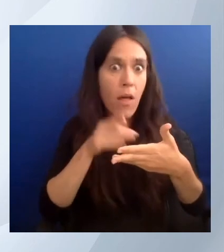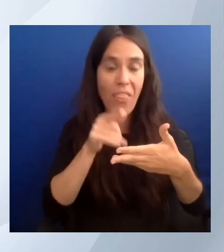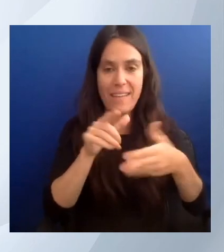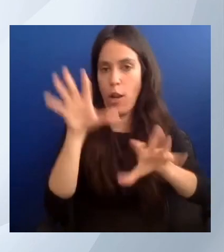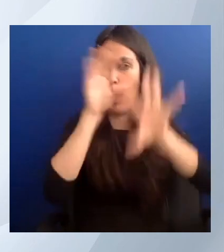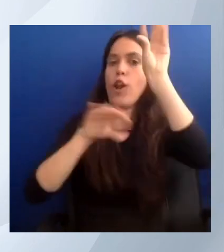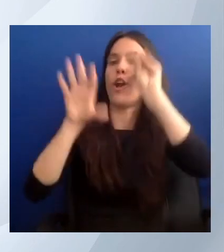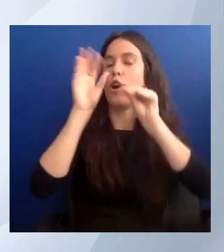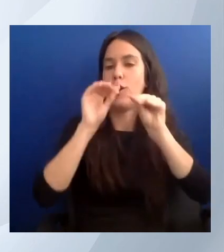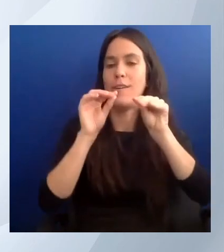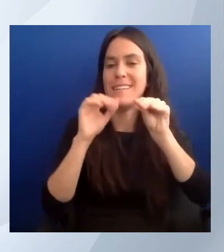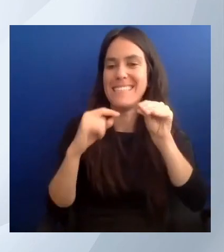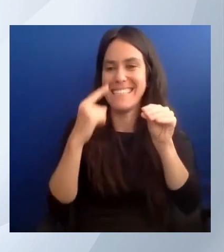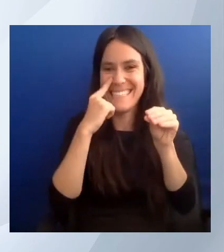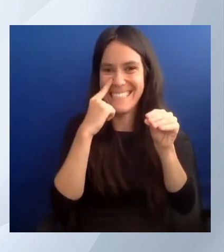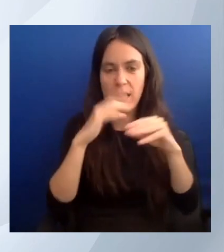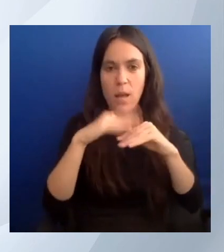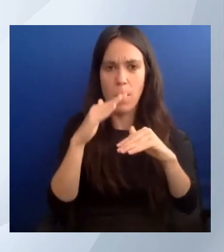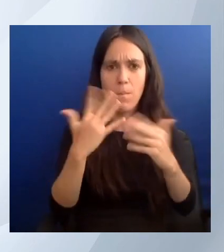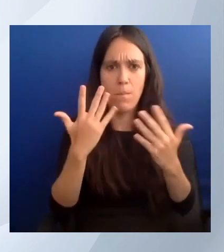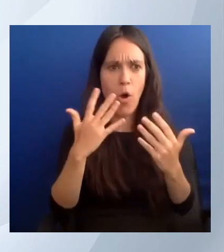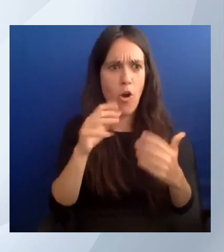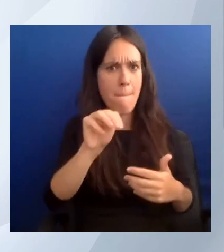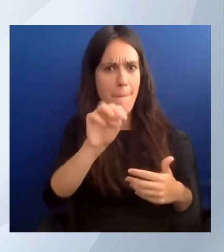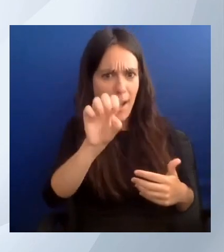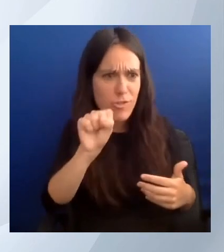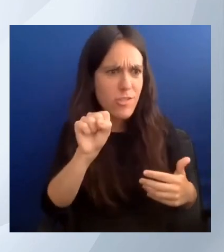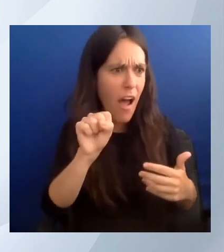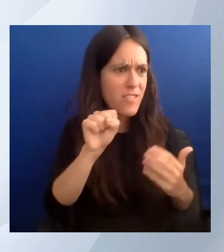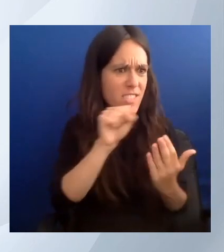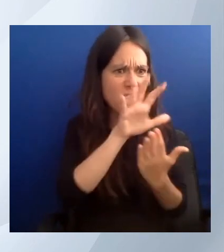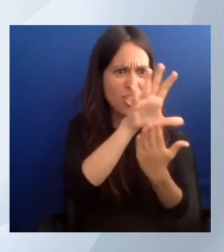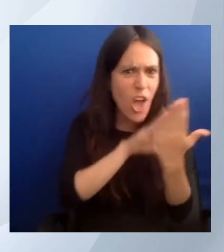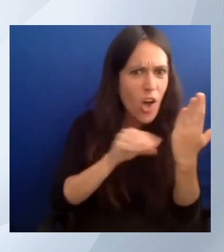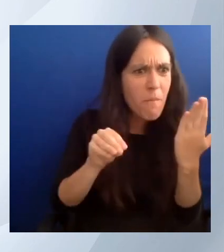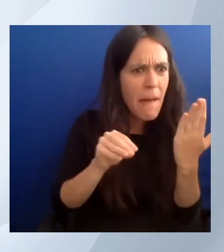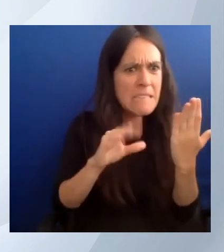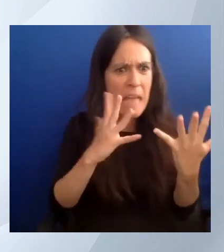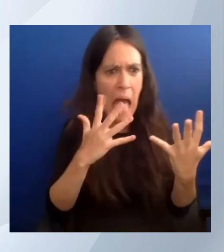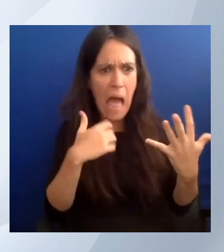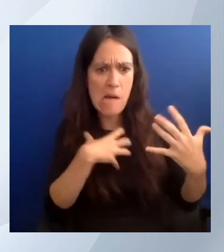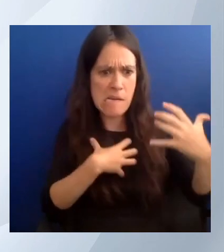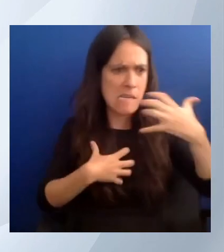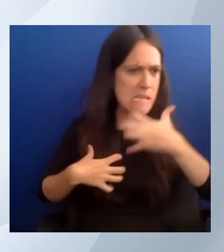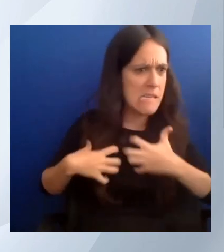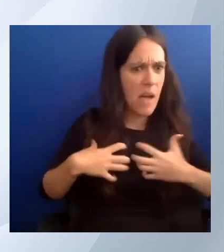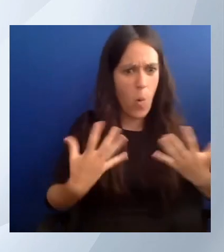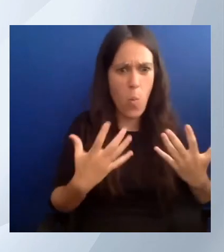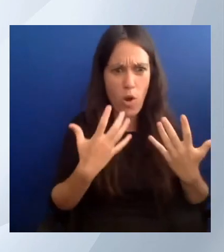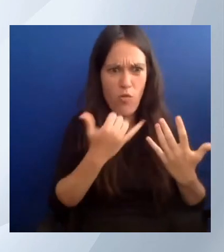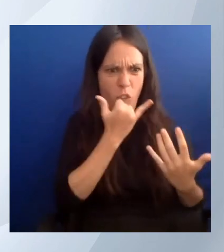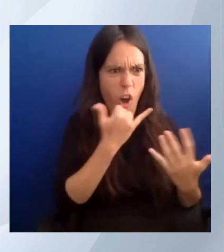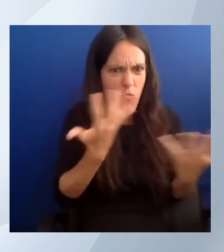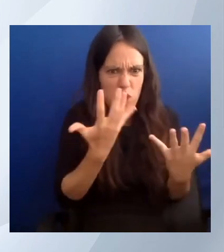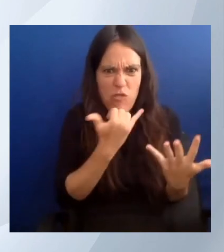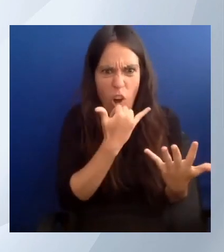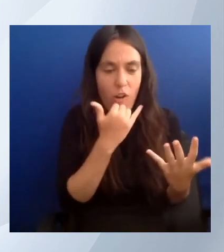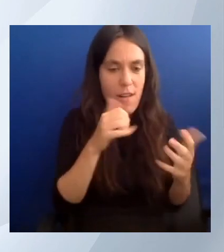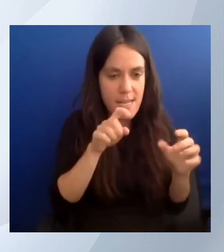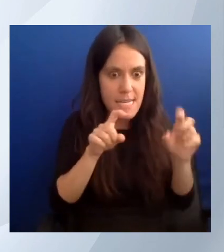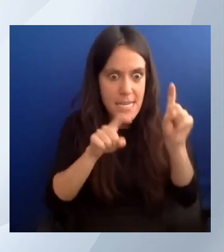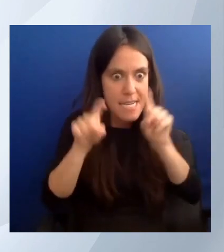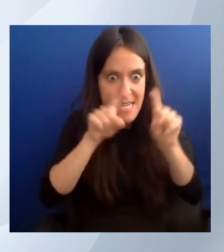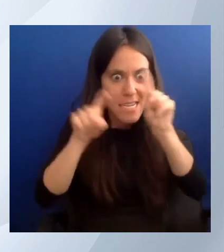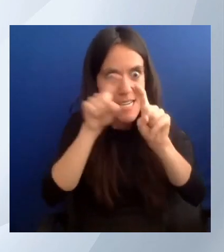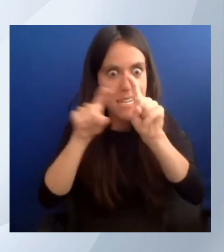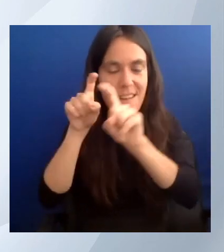Stack Overflow, it's the Microsoft documentation, and it's trying to find what you've done wrong. Yeah, you should really embrace